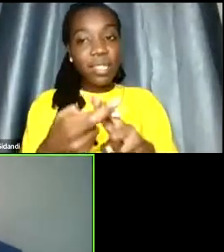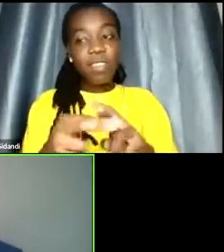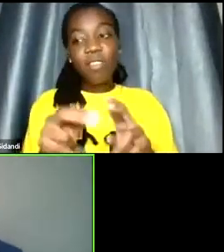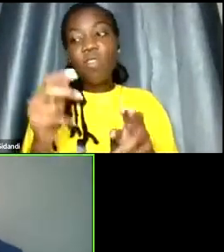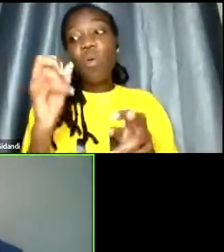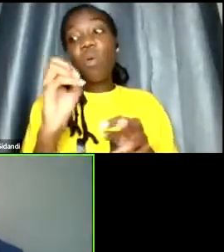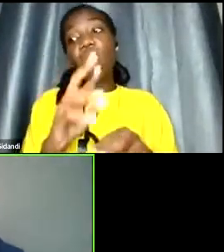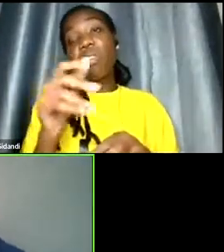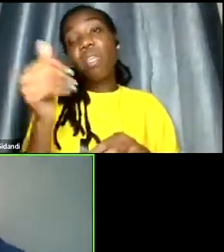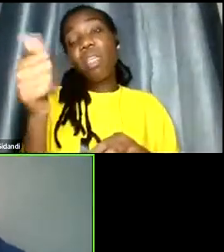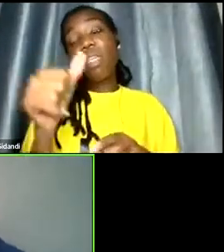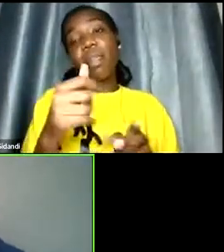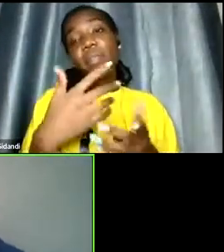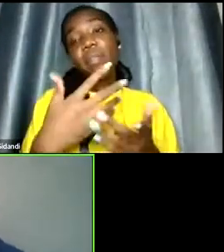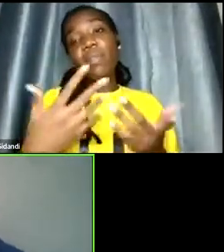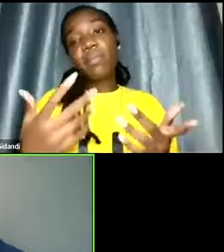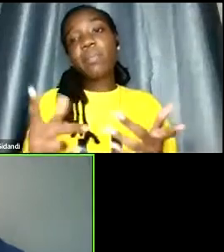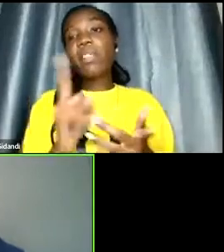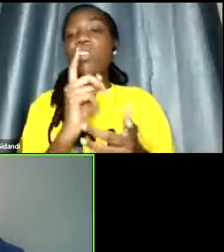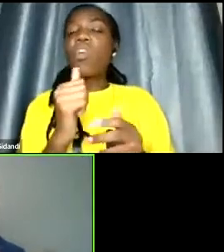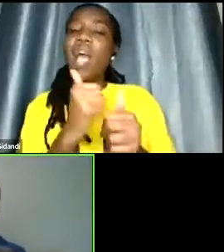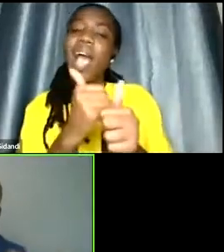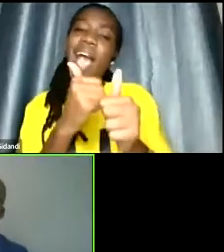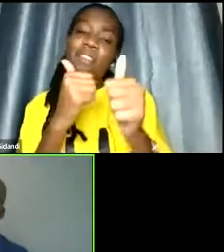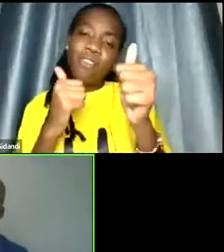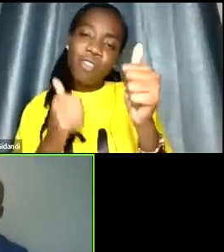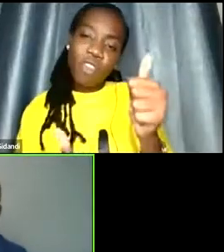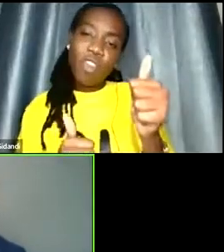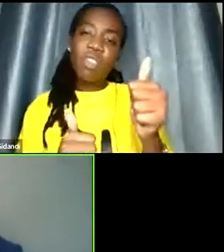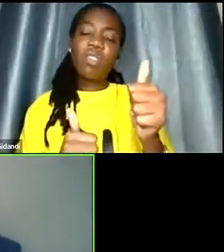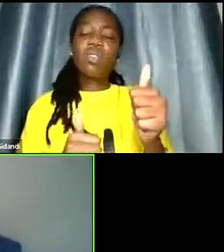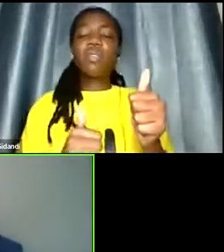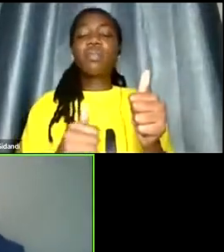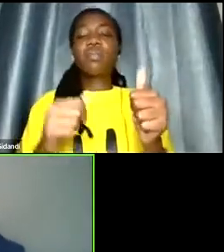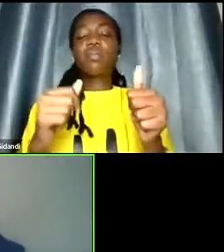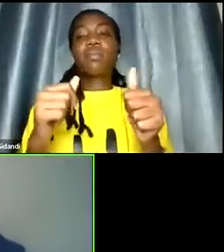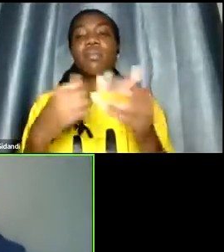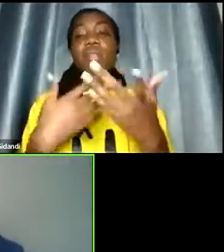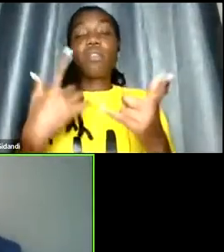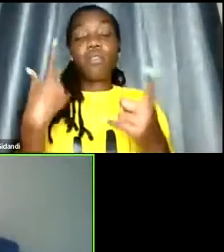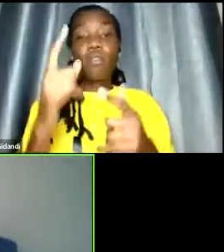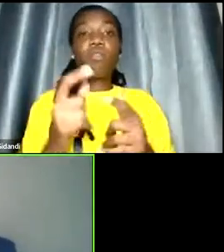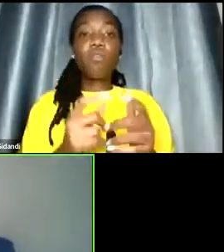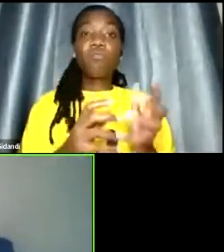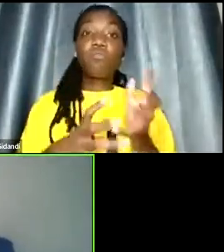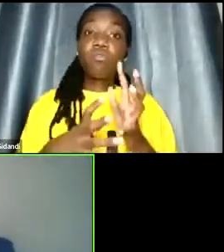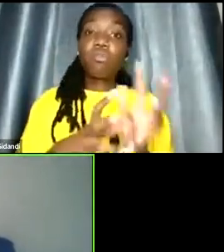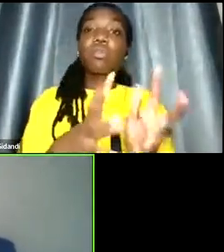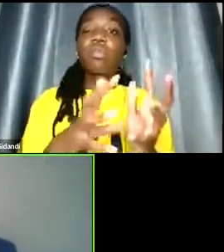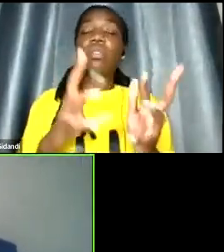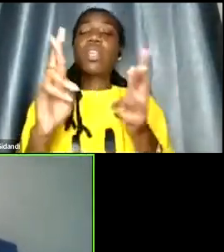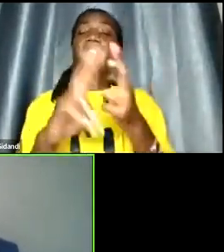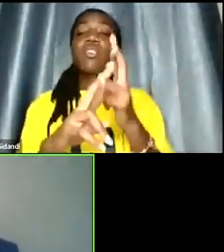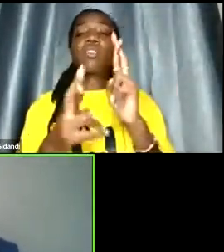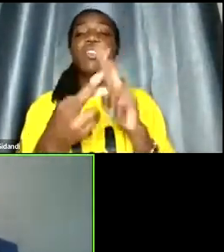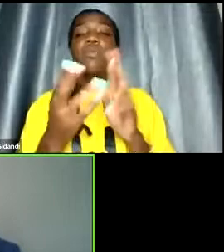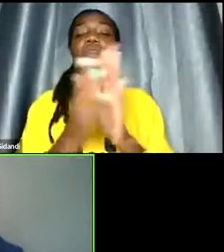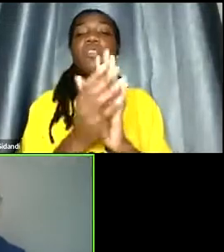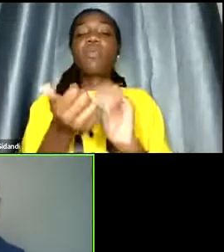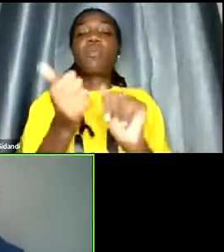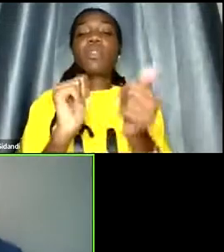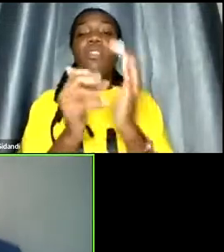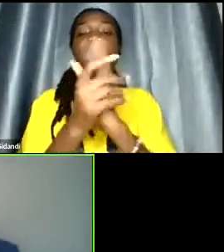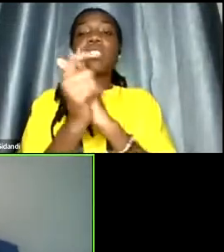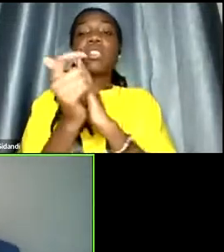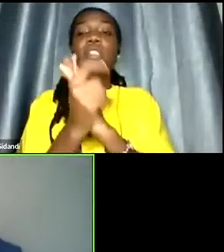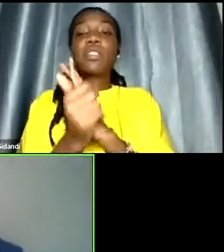be. So avoid the tendency to be swayed by your relationships as opposed to competencies and skills. You can give your